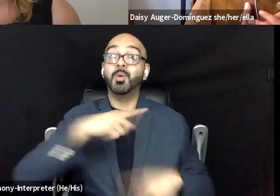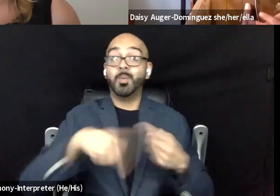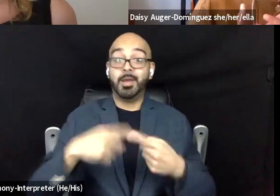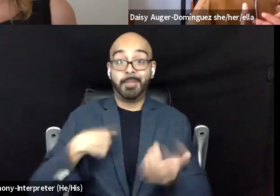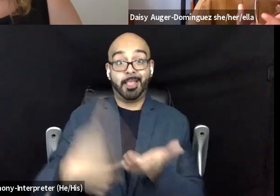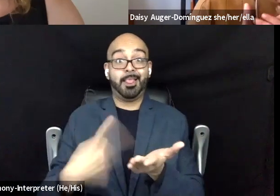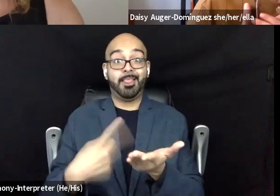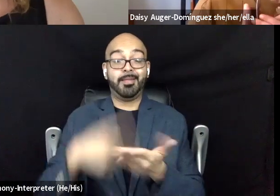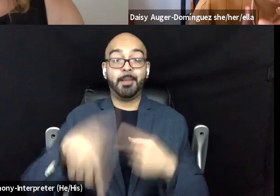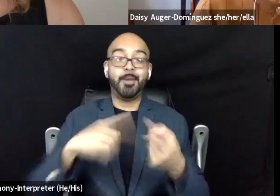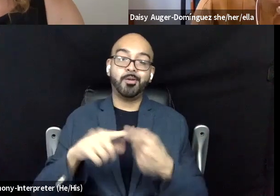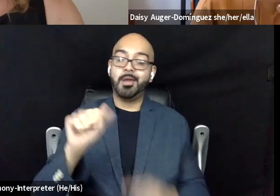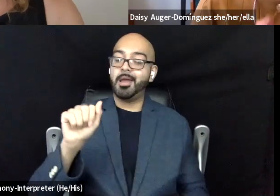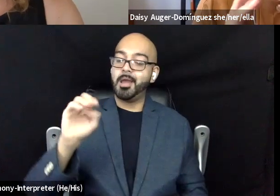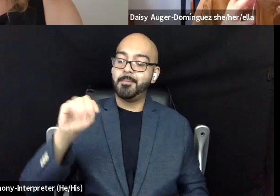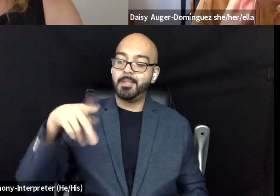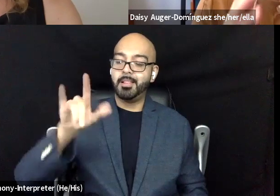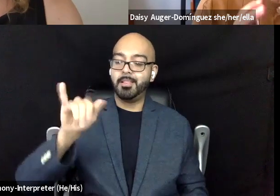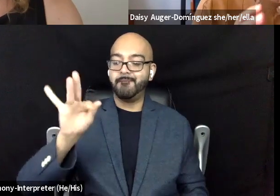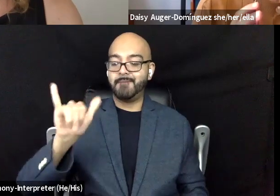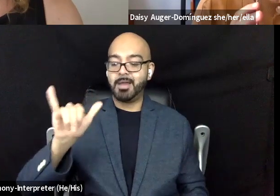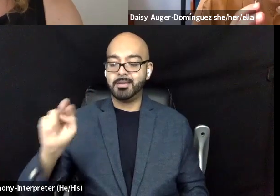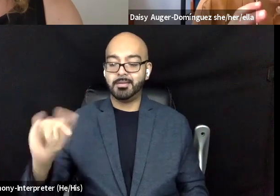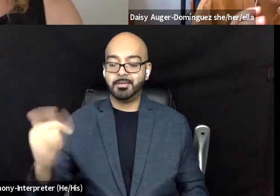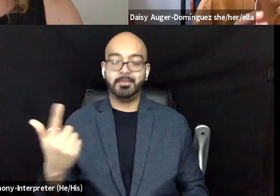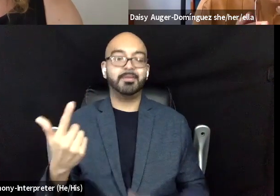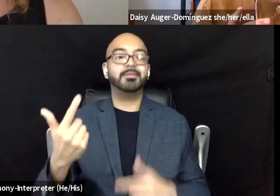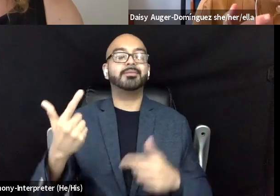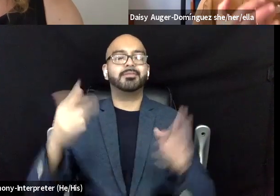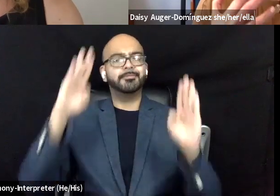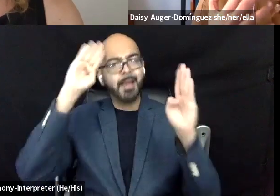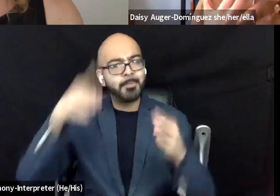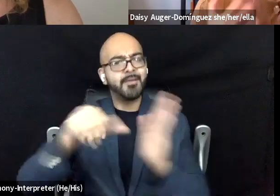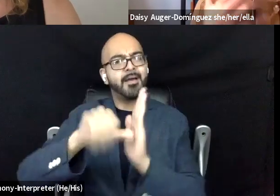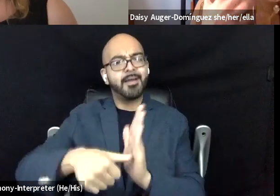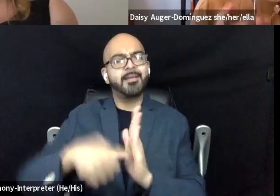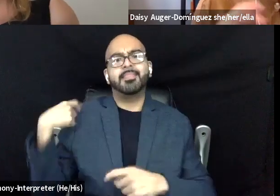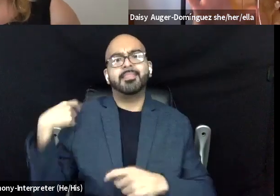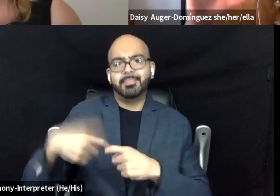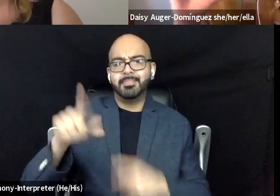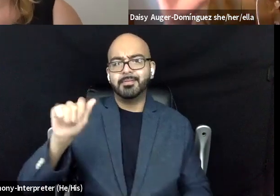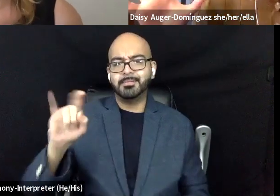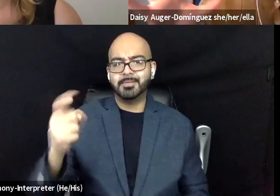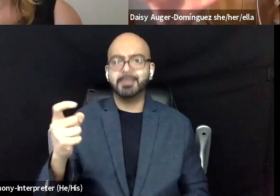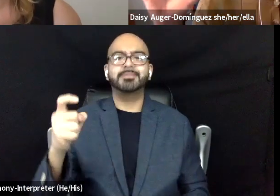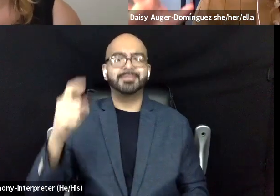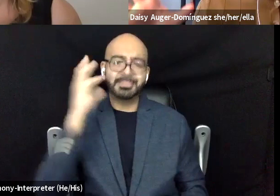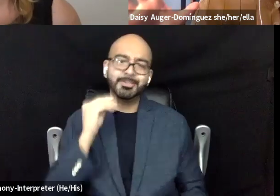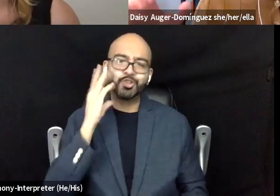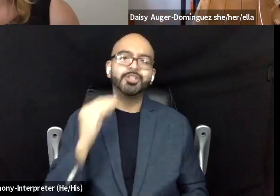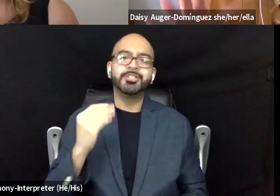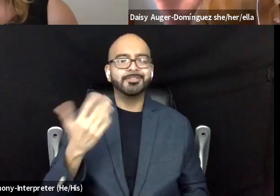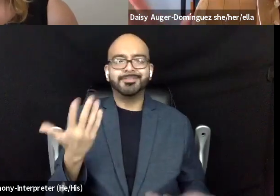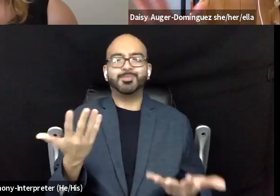feel really deeply passionate about. I'm also really clear on recognizing that I don't speak for the entire